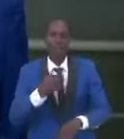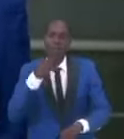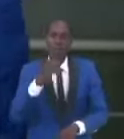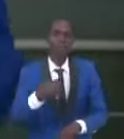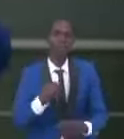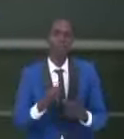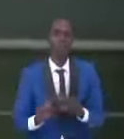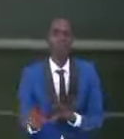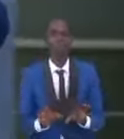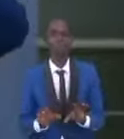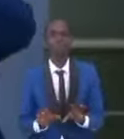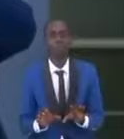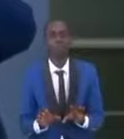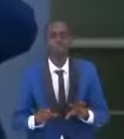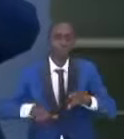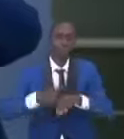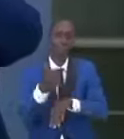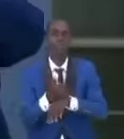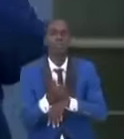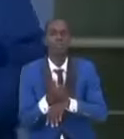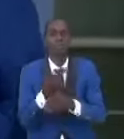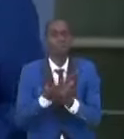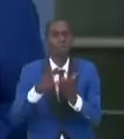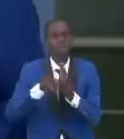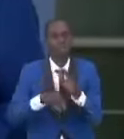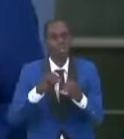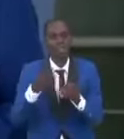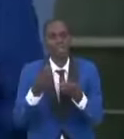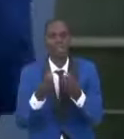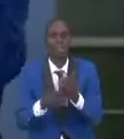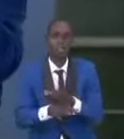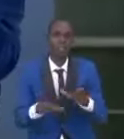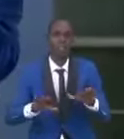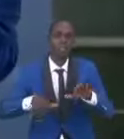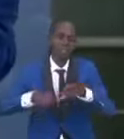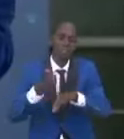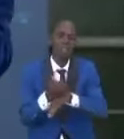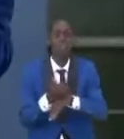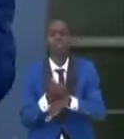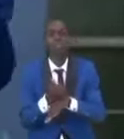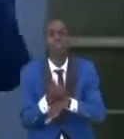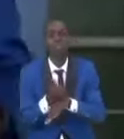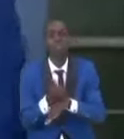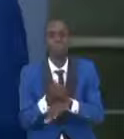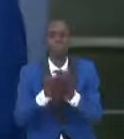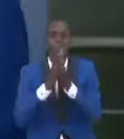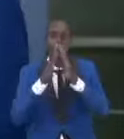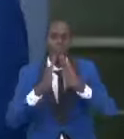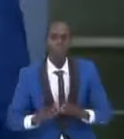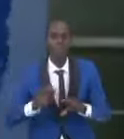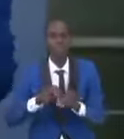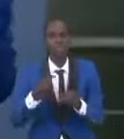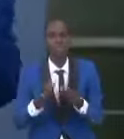do. Establish holiness in the land. Establish peace in the